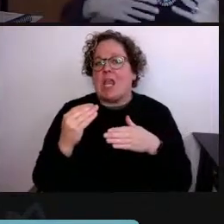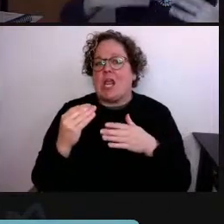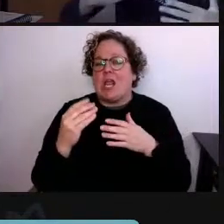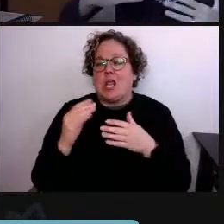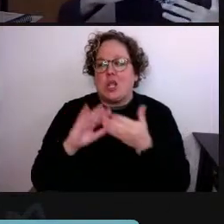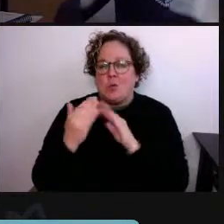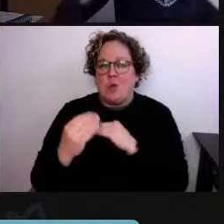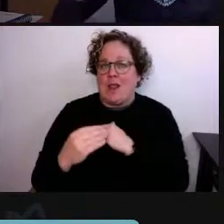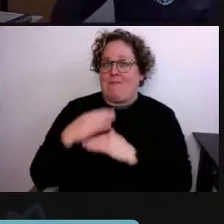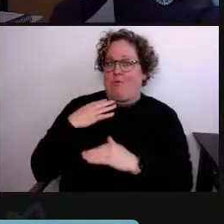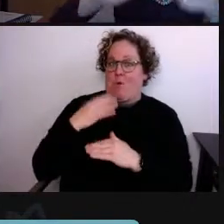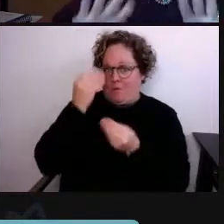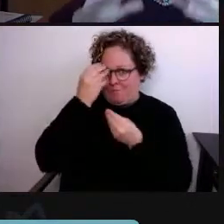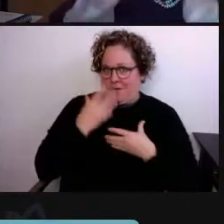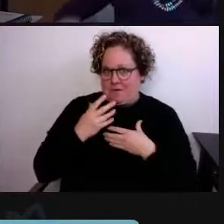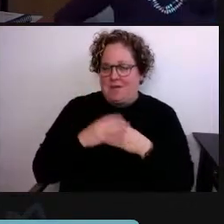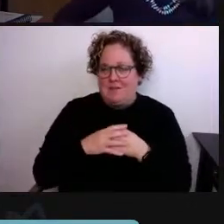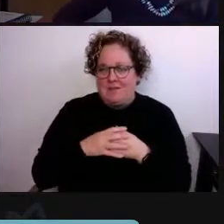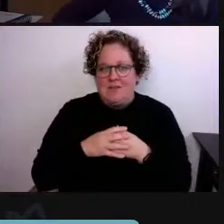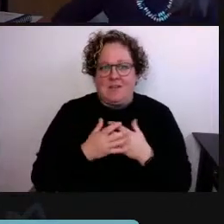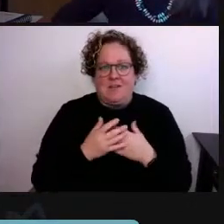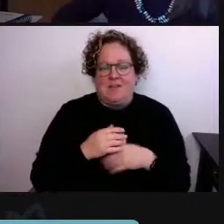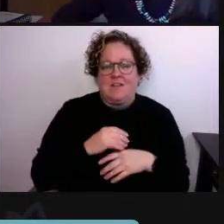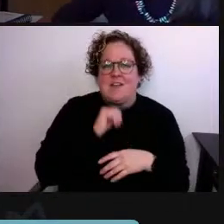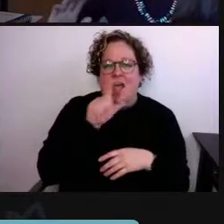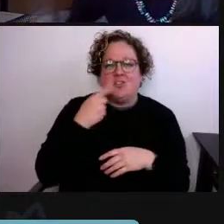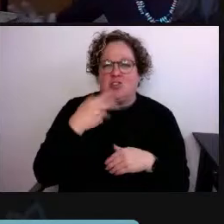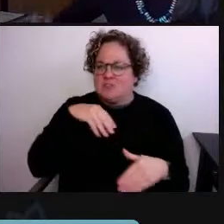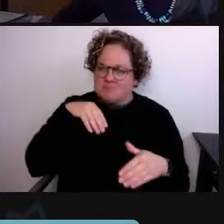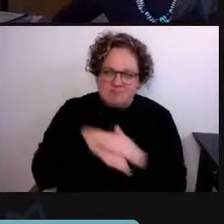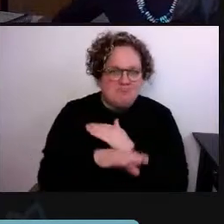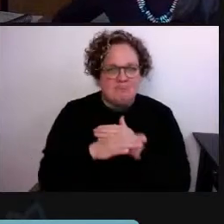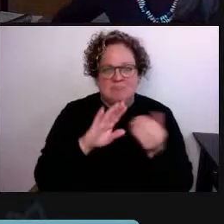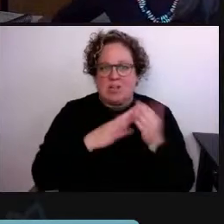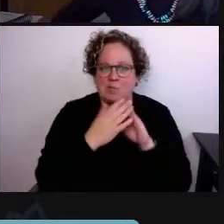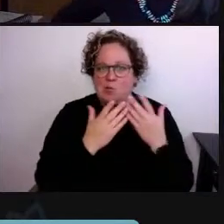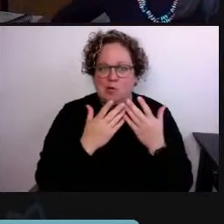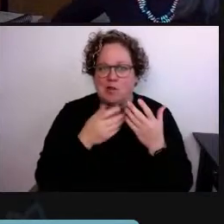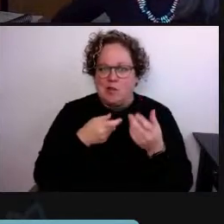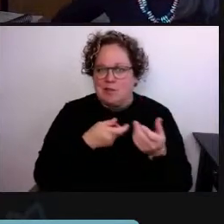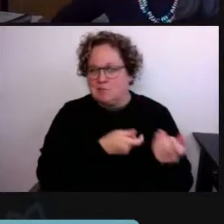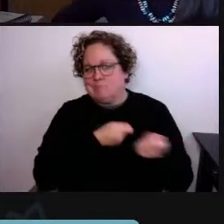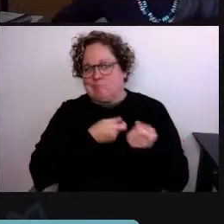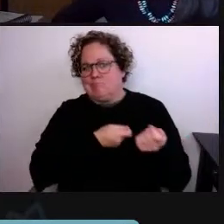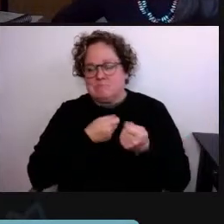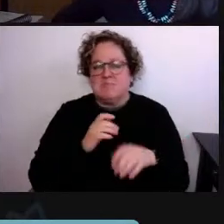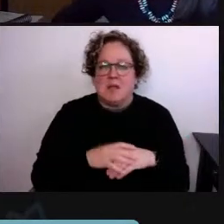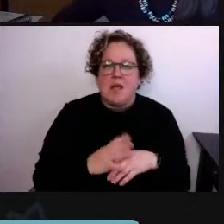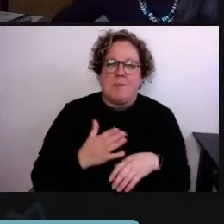then on the flip side of just going and pushing into community. So I'm so glad that you talked a bit about that.